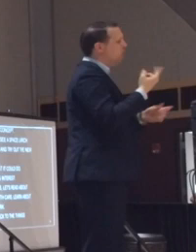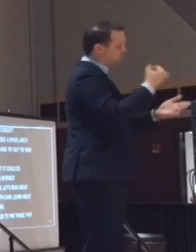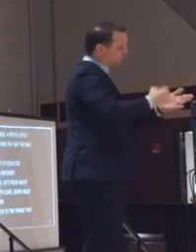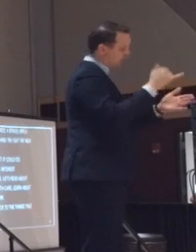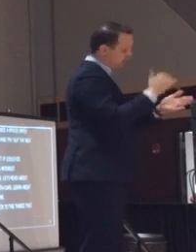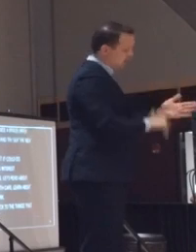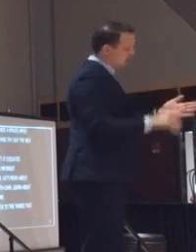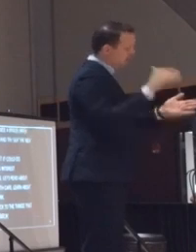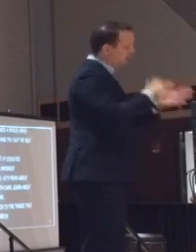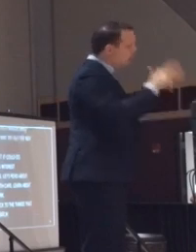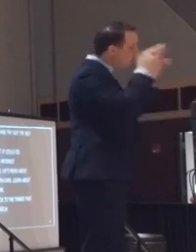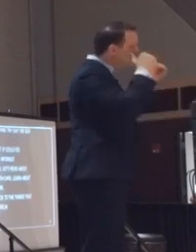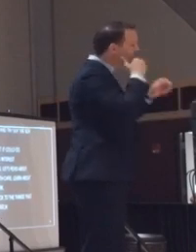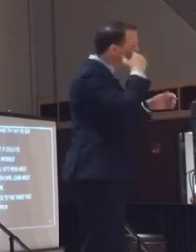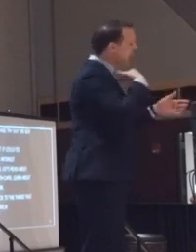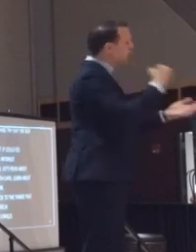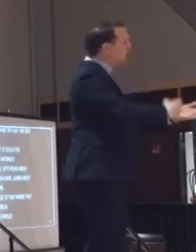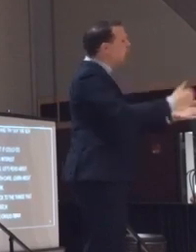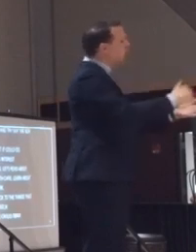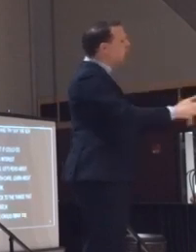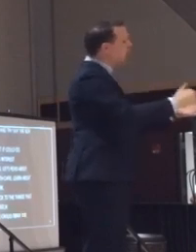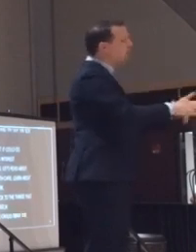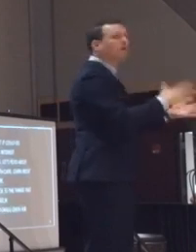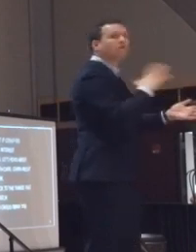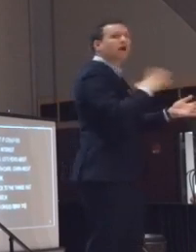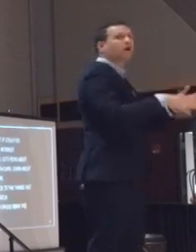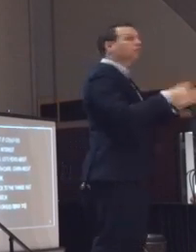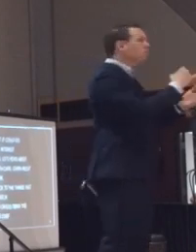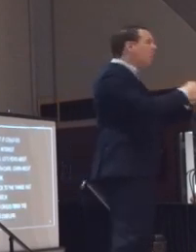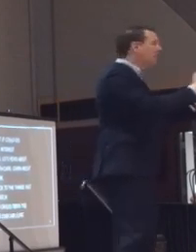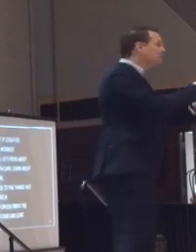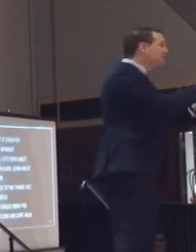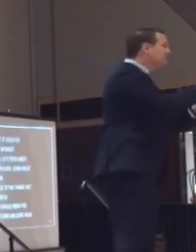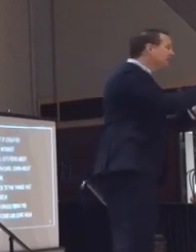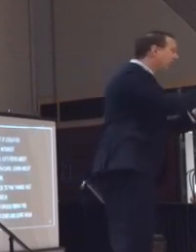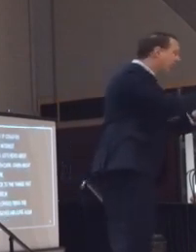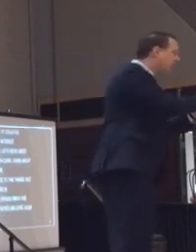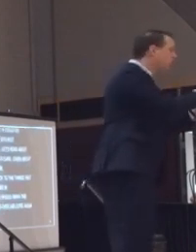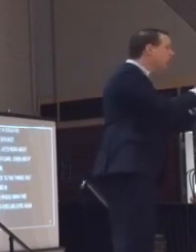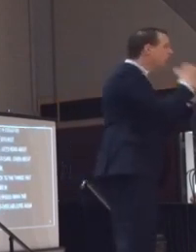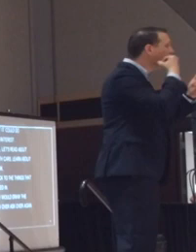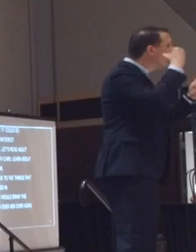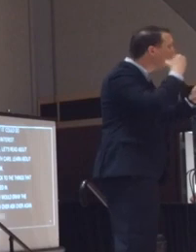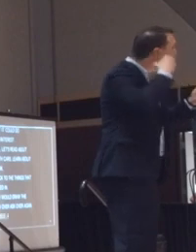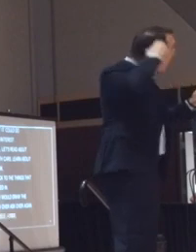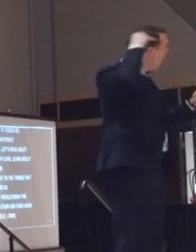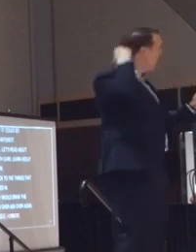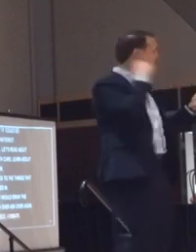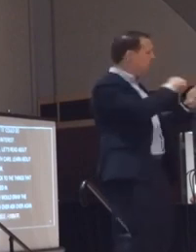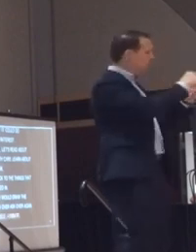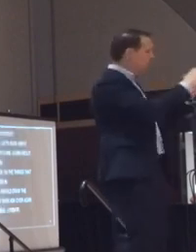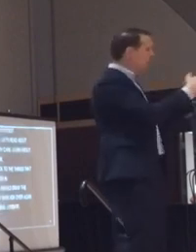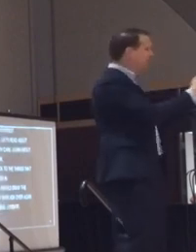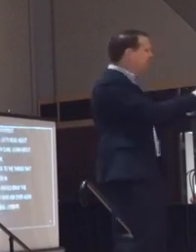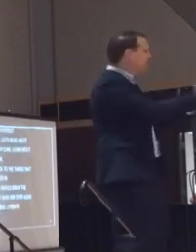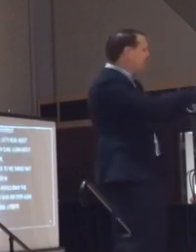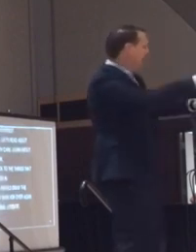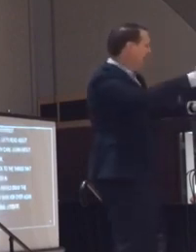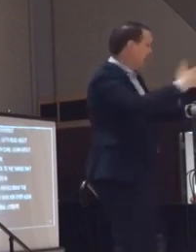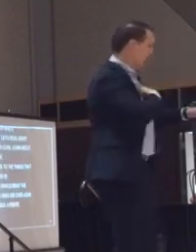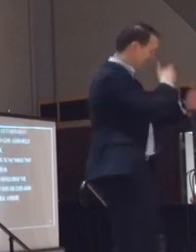over and over again. Well, let's draw its saddle, draw its bridle. You expand it. You expand